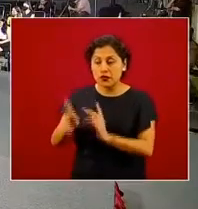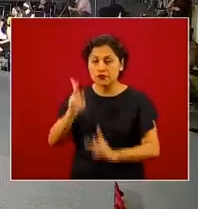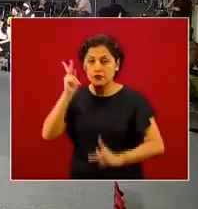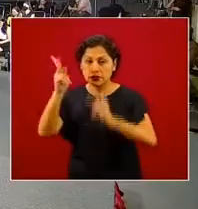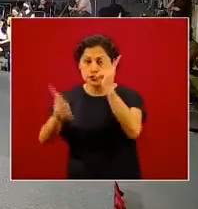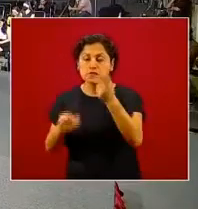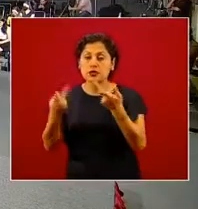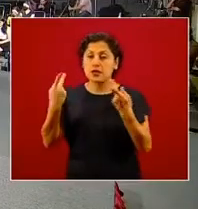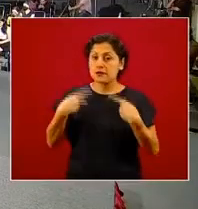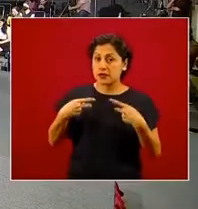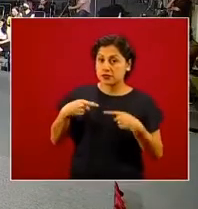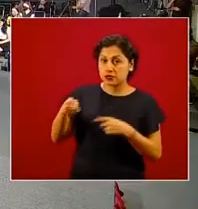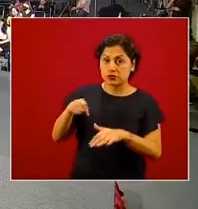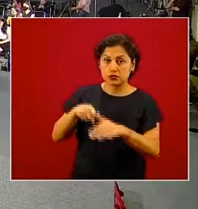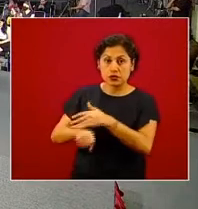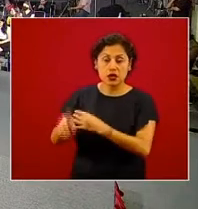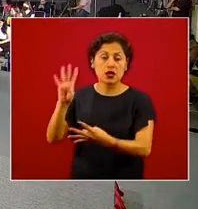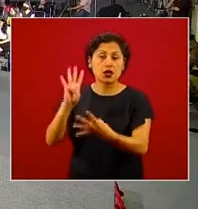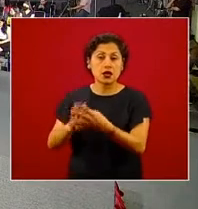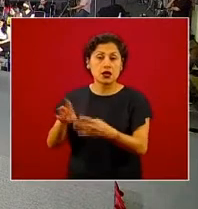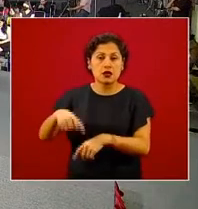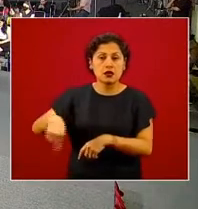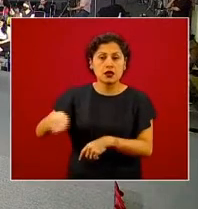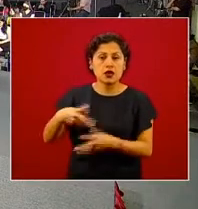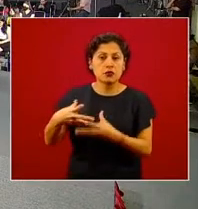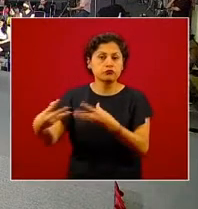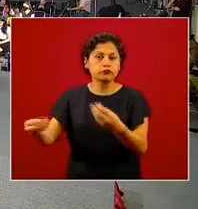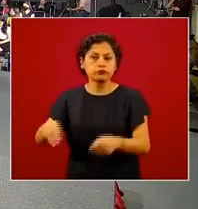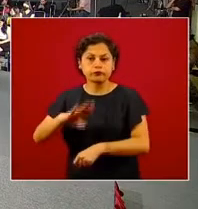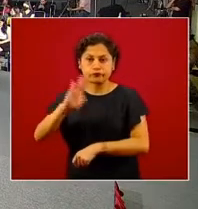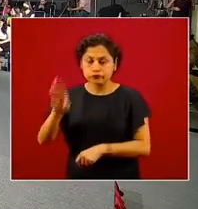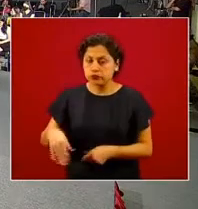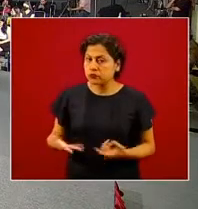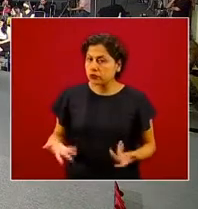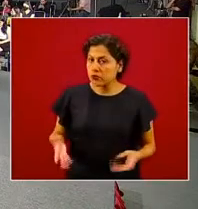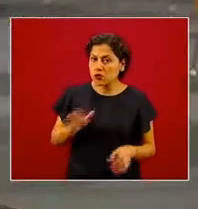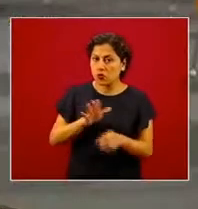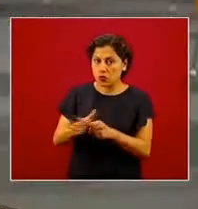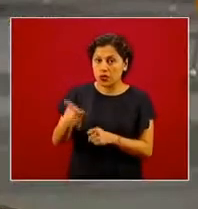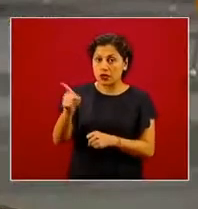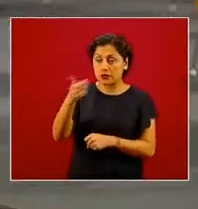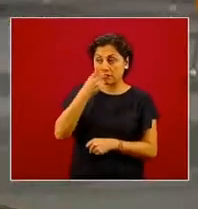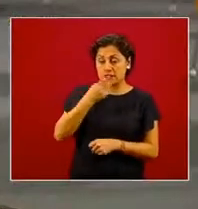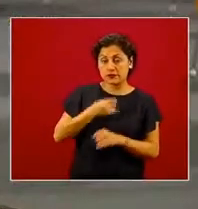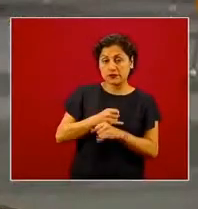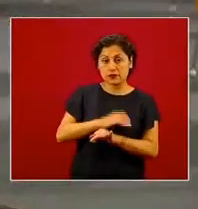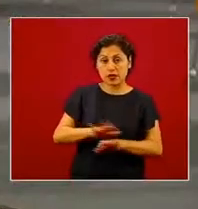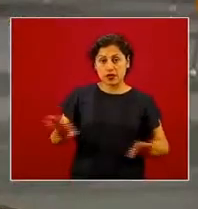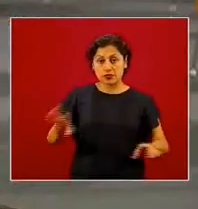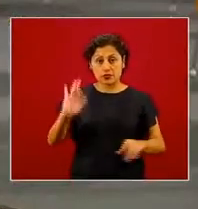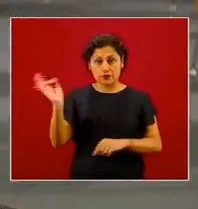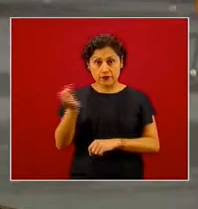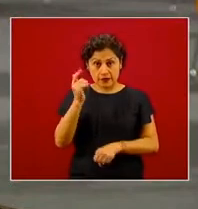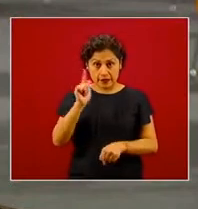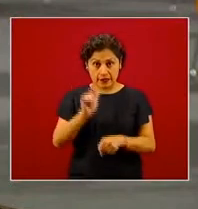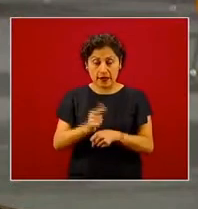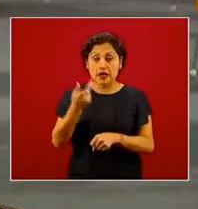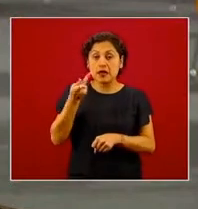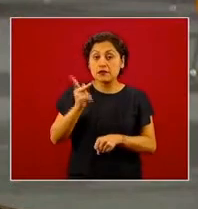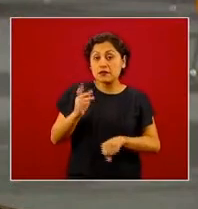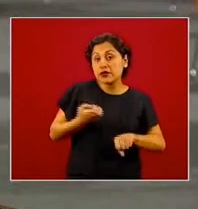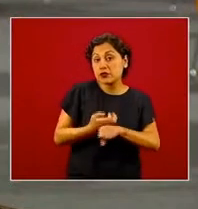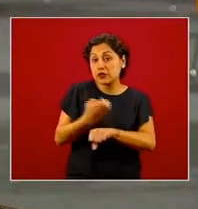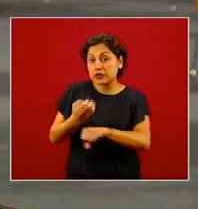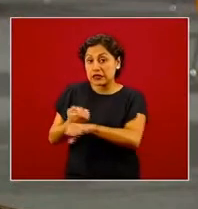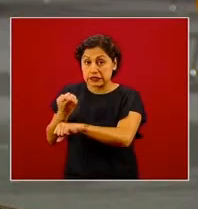them have passed away. And the protocol that you presented only has to do with general authorities. What about state authorities? Is